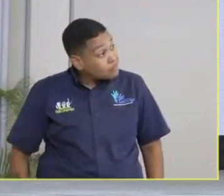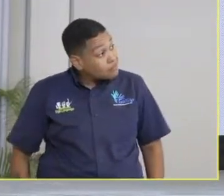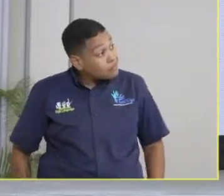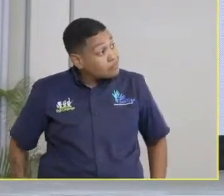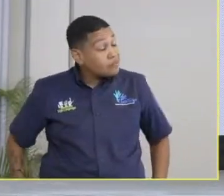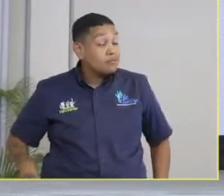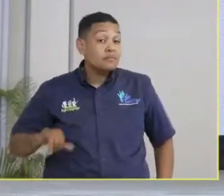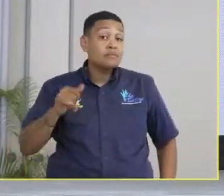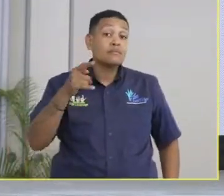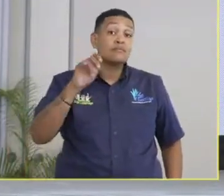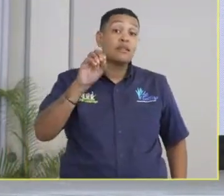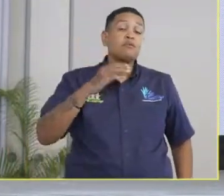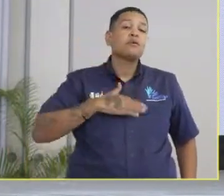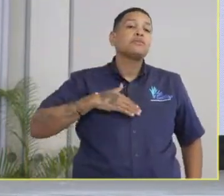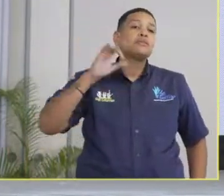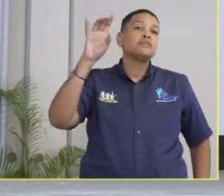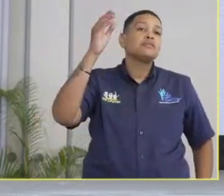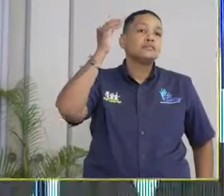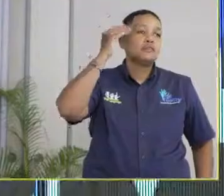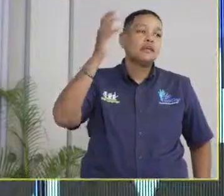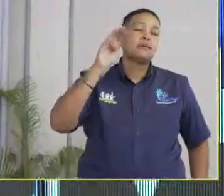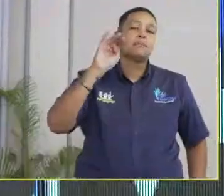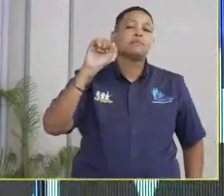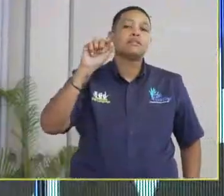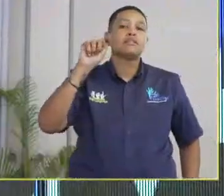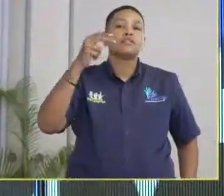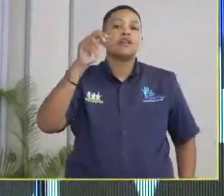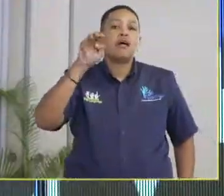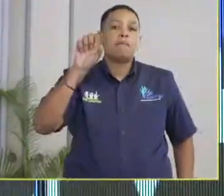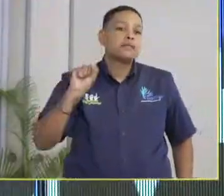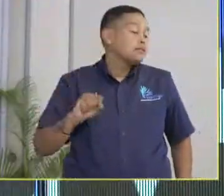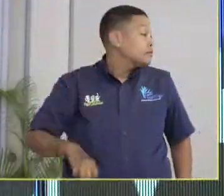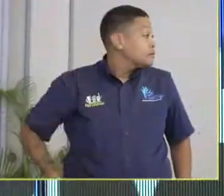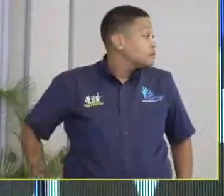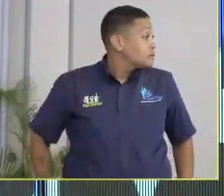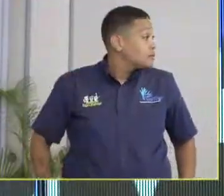JAMPRO, please convey that to Ms. Cox.